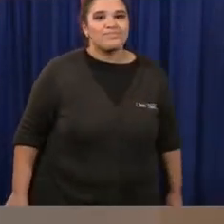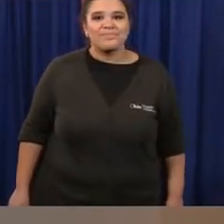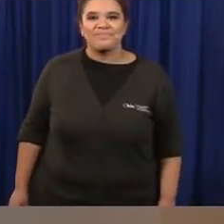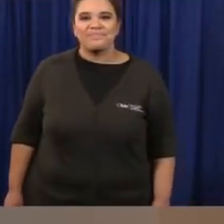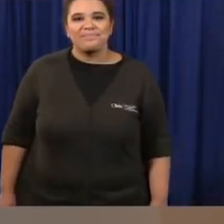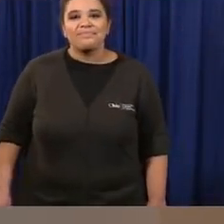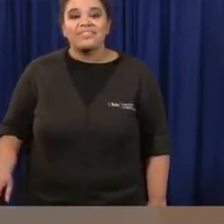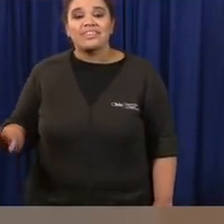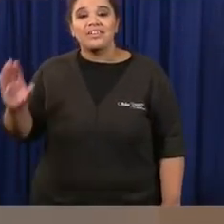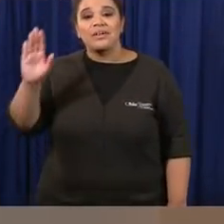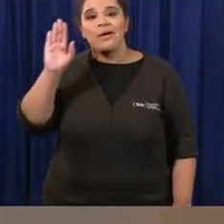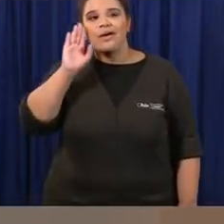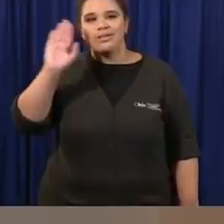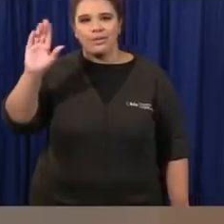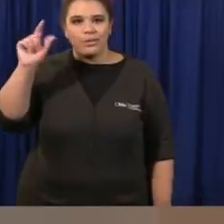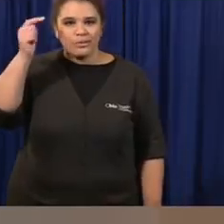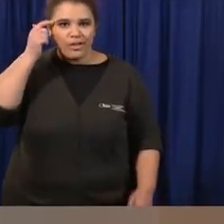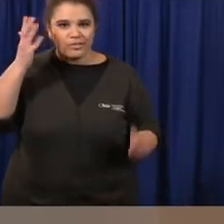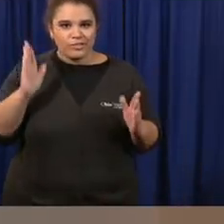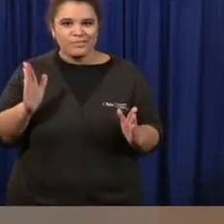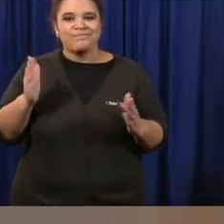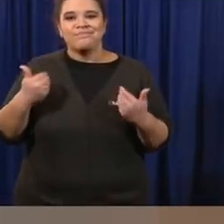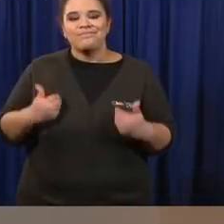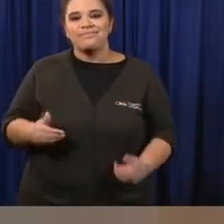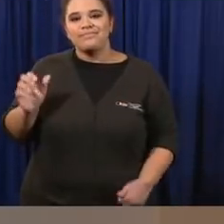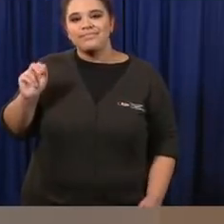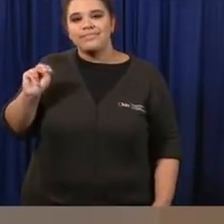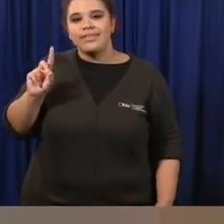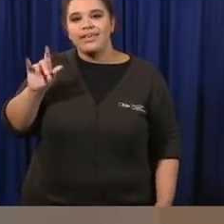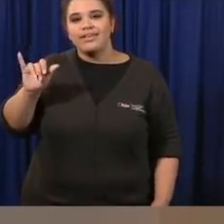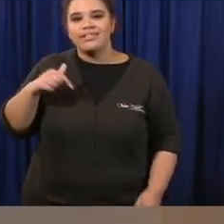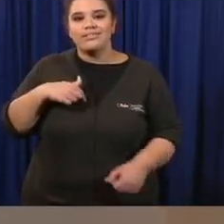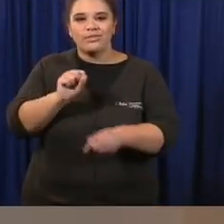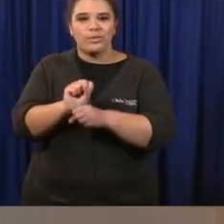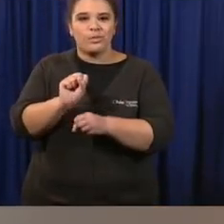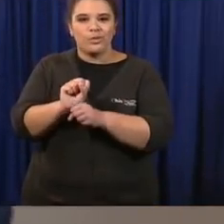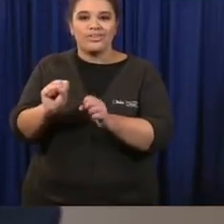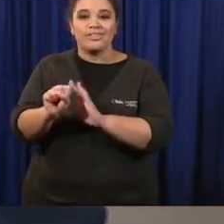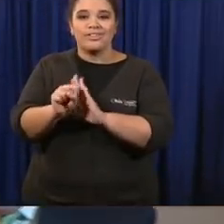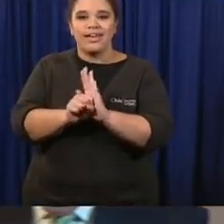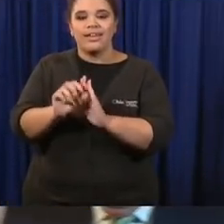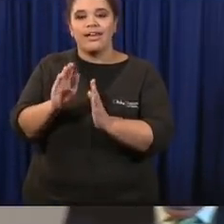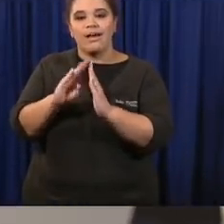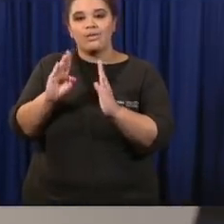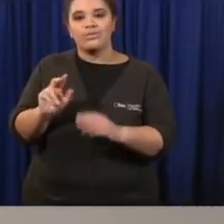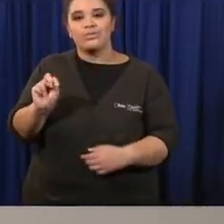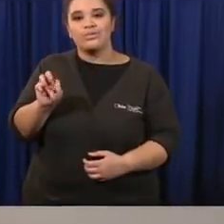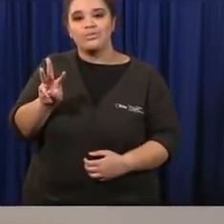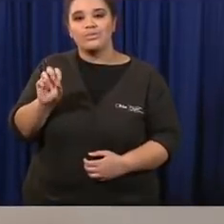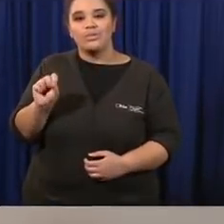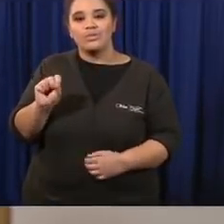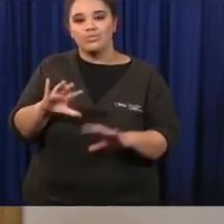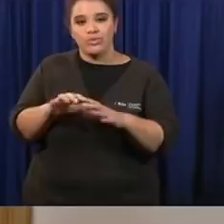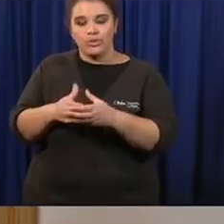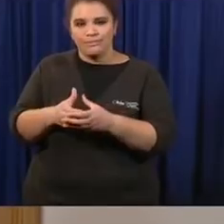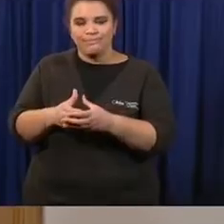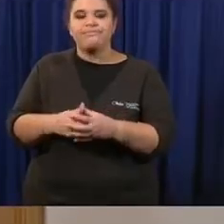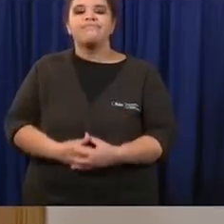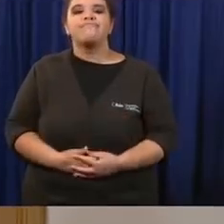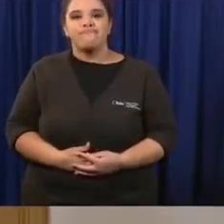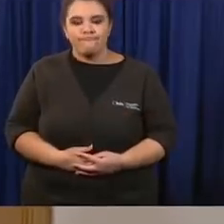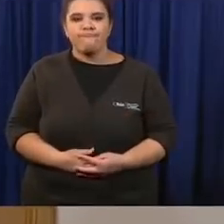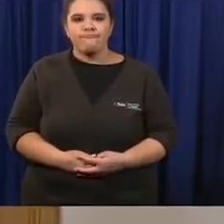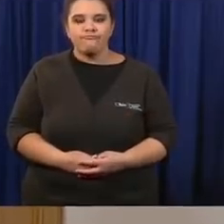Hi, Governor. Andy Chow with Ohio Public Radio and Television State House News Bureau. On the counting